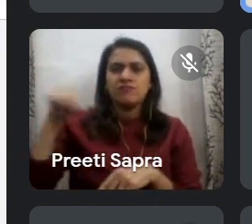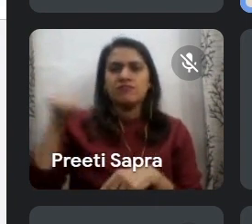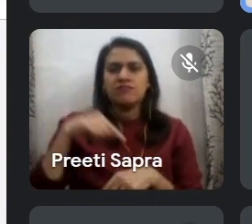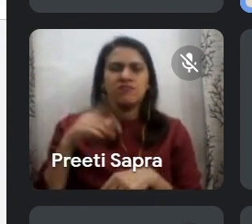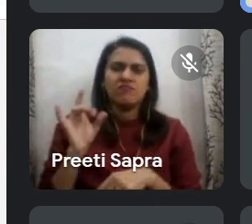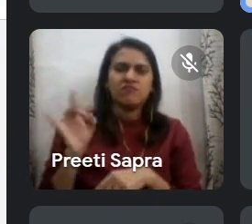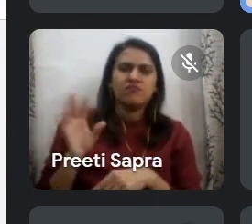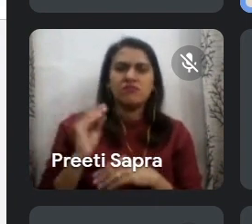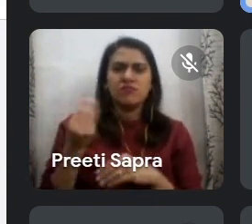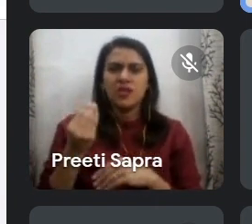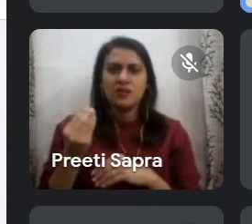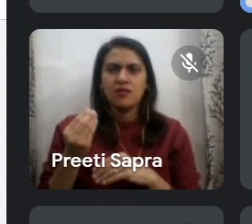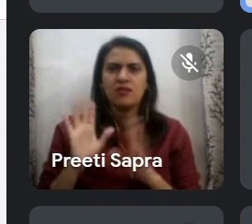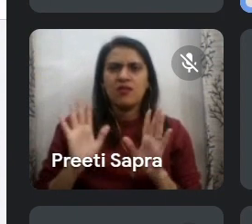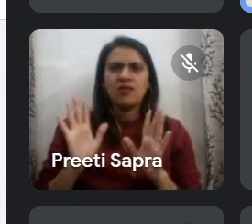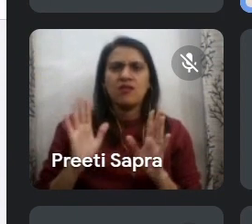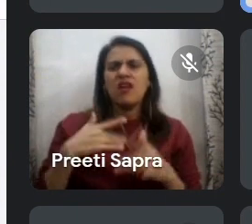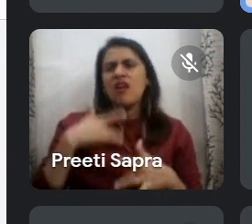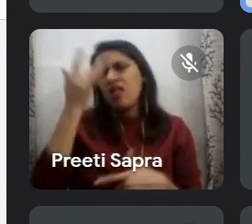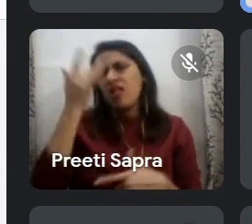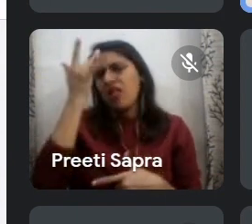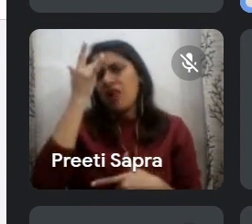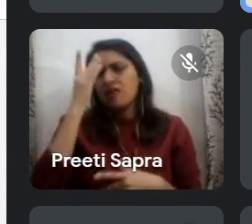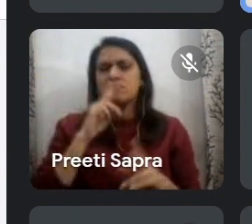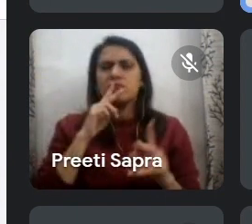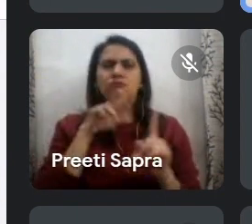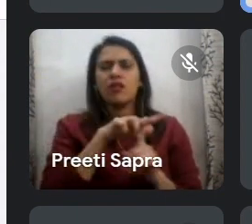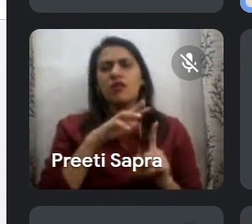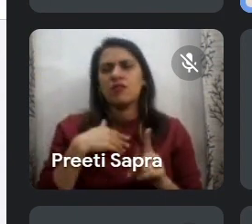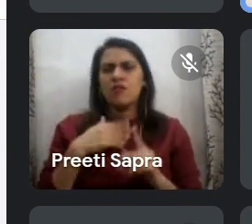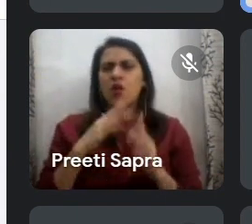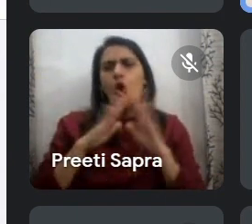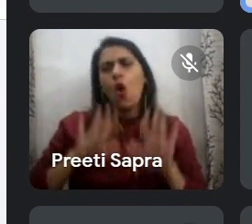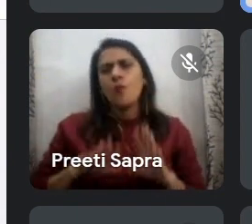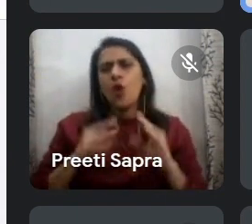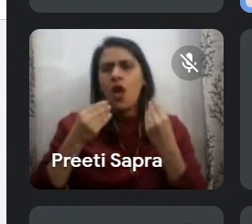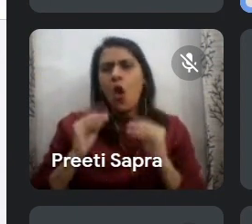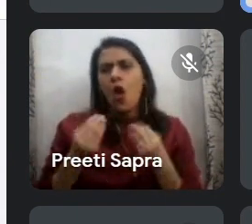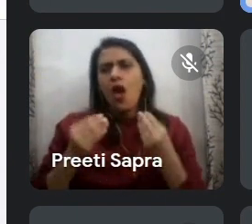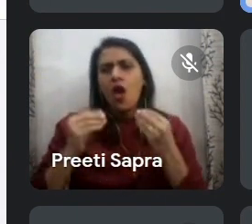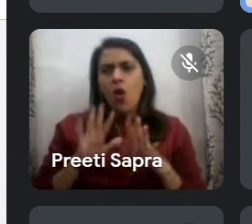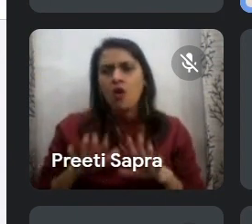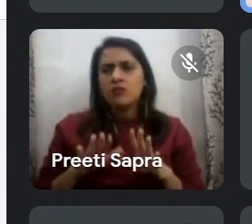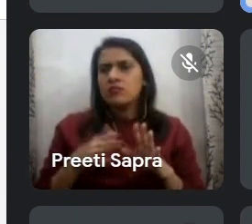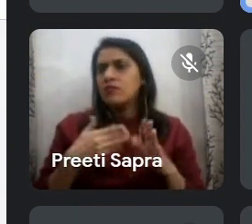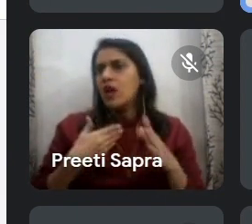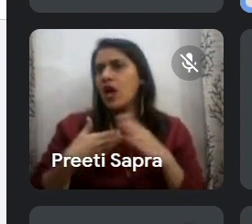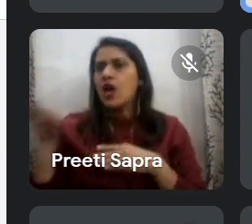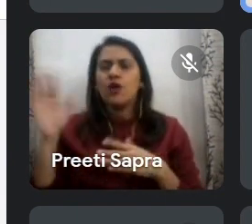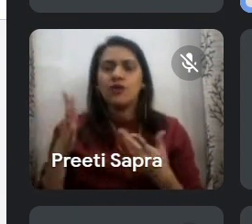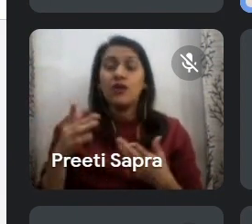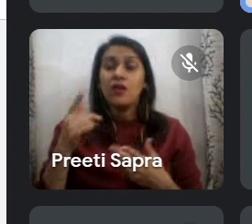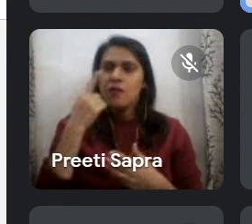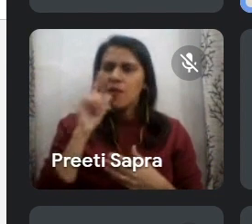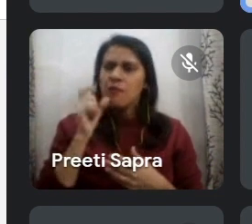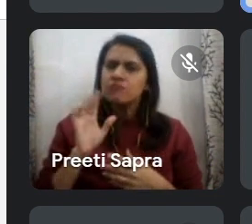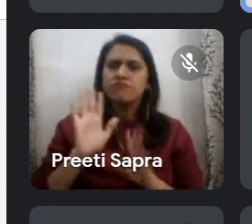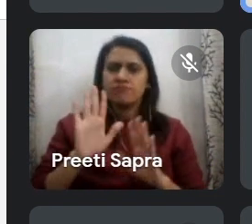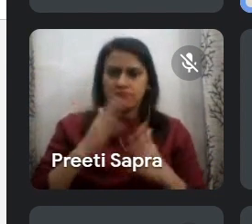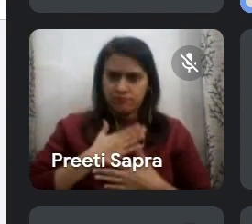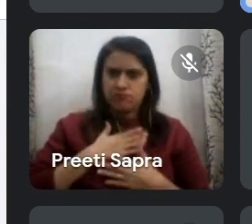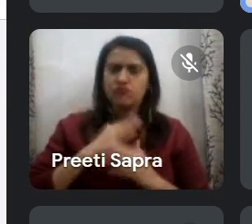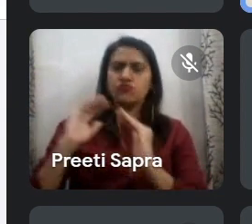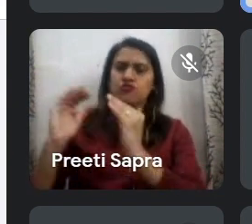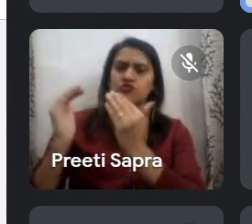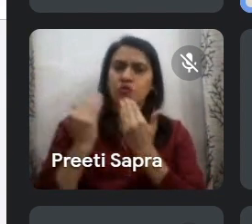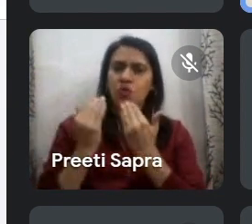I used to be like, no, I'm feeling sick, I don't want to go anywhere today, and I used to just stay back. And during those days, my parents were very supportive of me, and they were